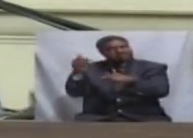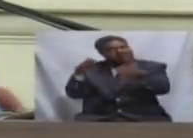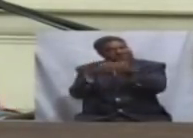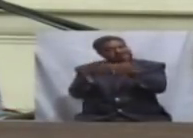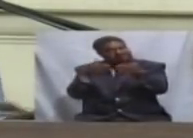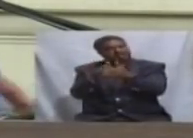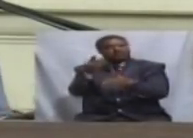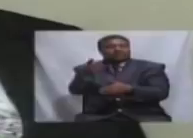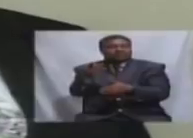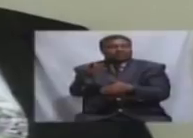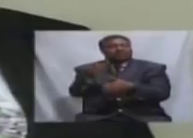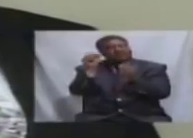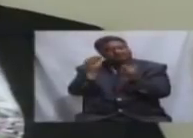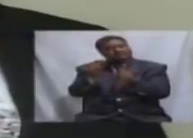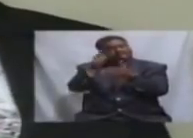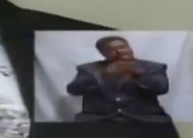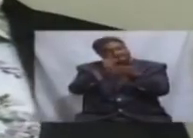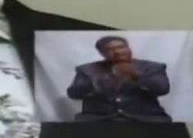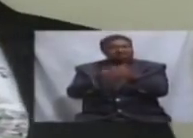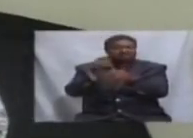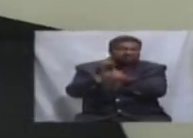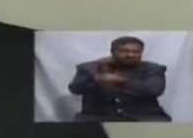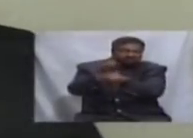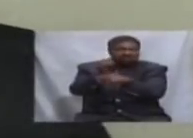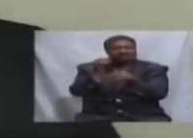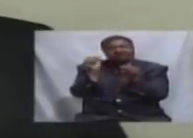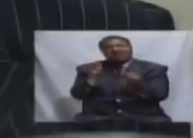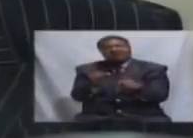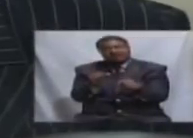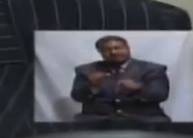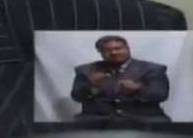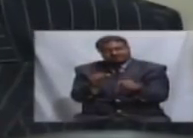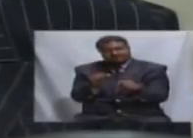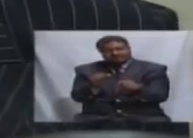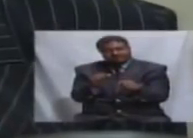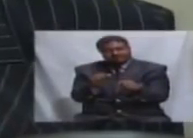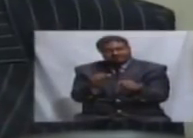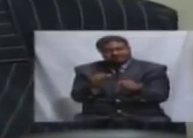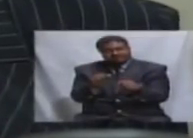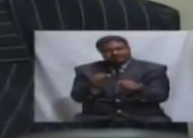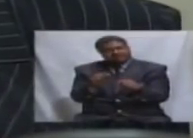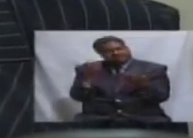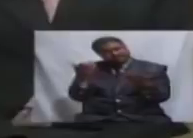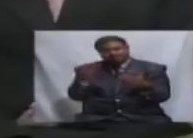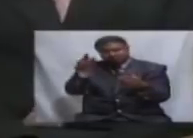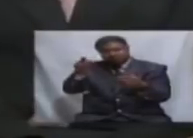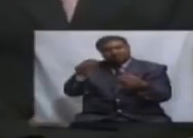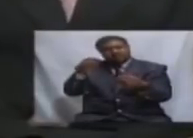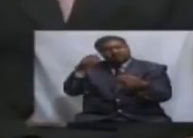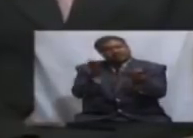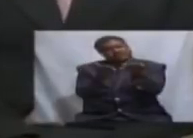Me, I'm criticized on a daily basis, and I take it even the Vice President is criticized. You'll be criticized, you'll be